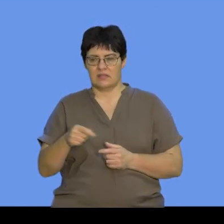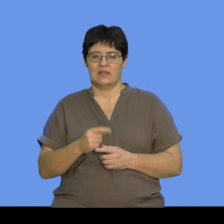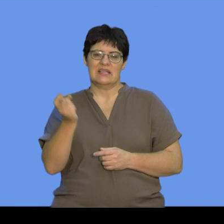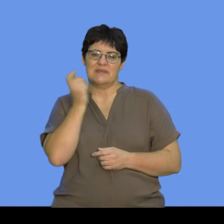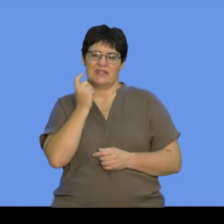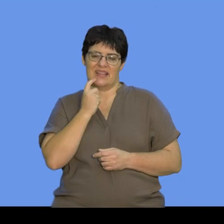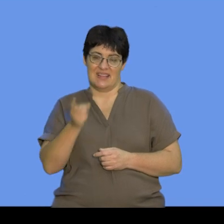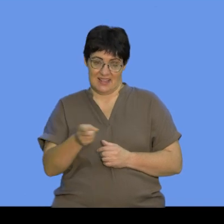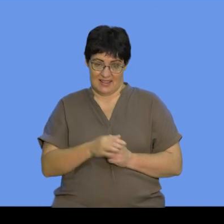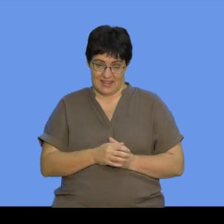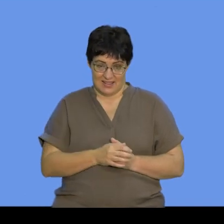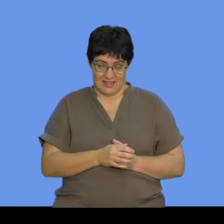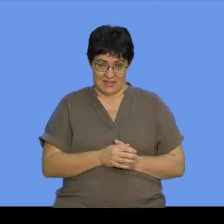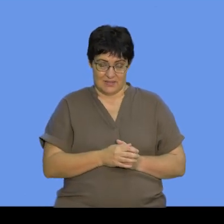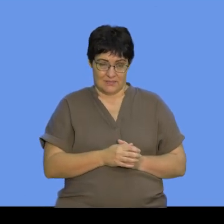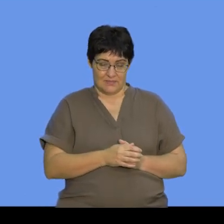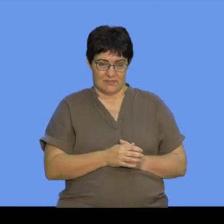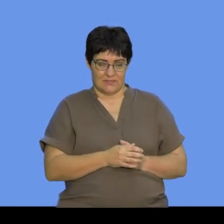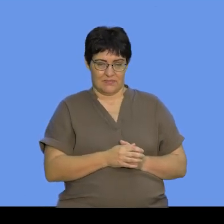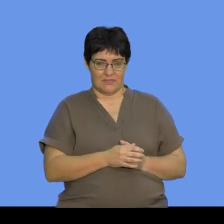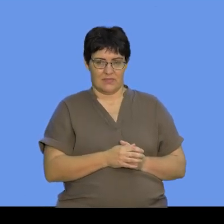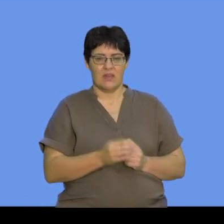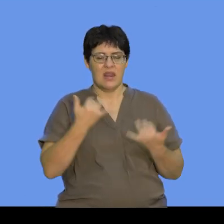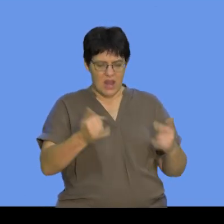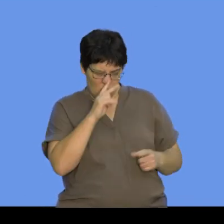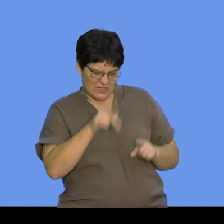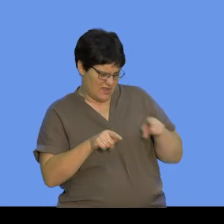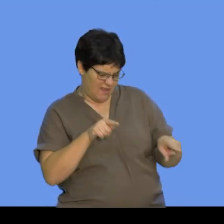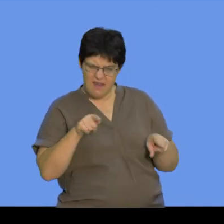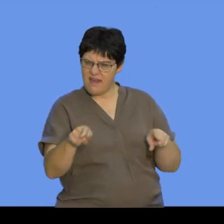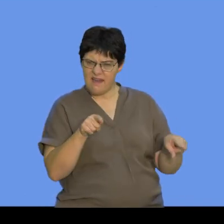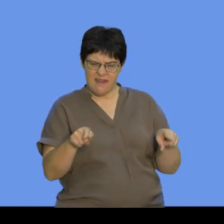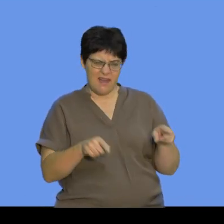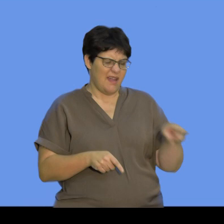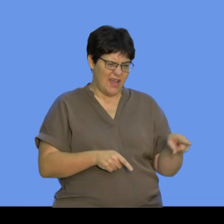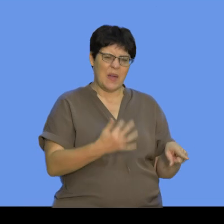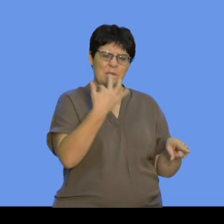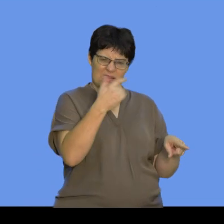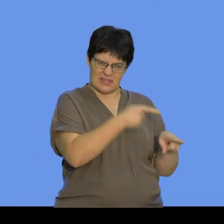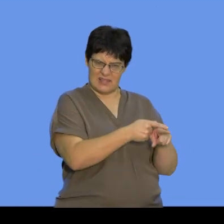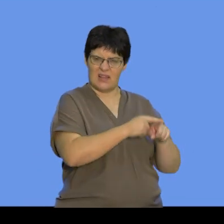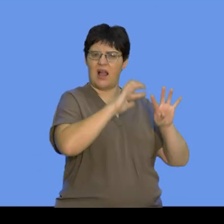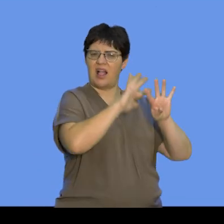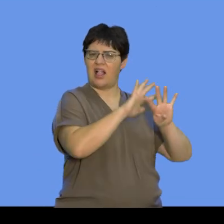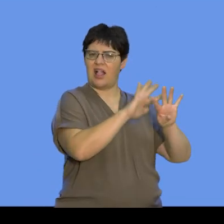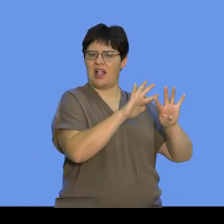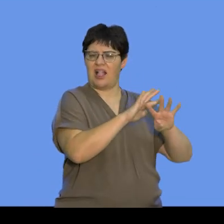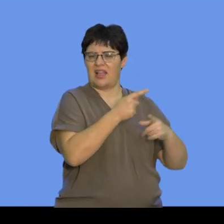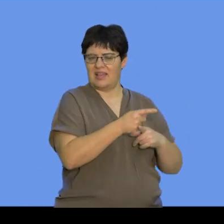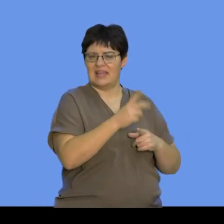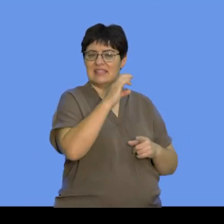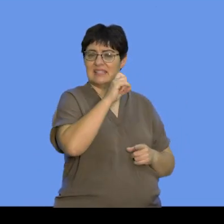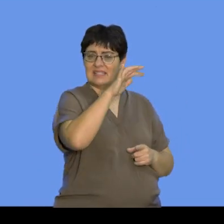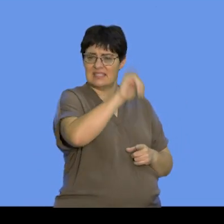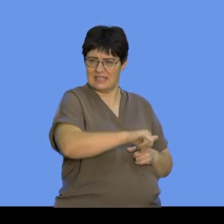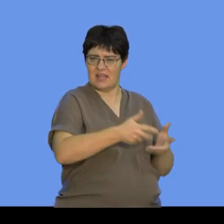was used to make that helmet. You can immediately tell that the particles, you know, at a microscopic level that make up the